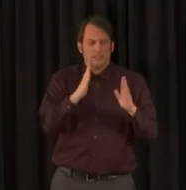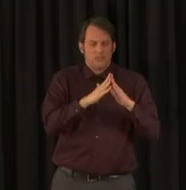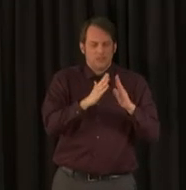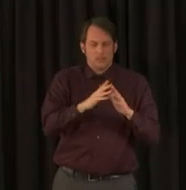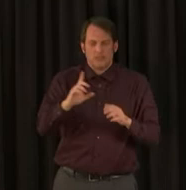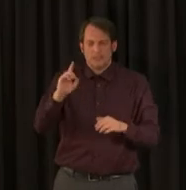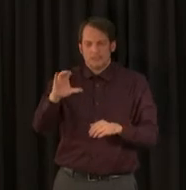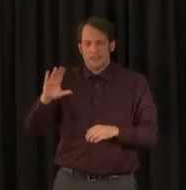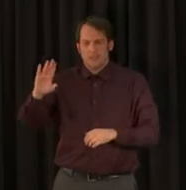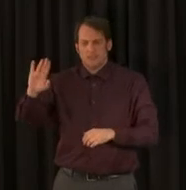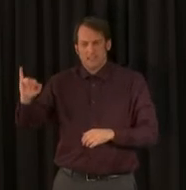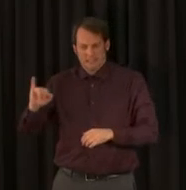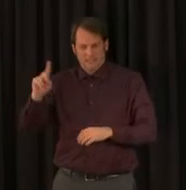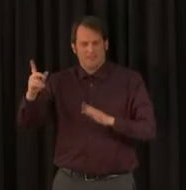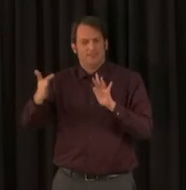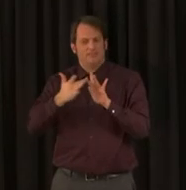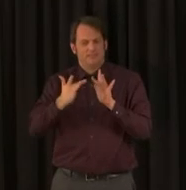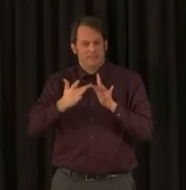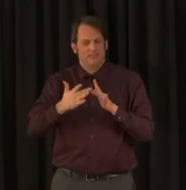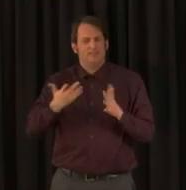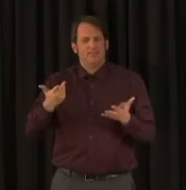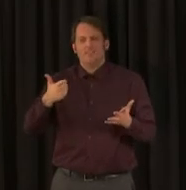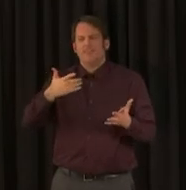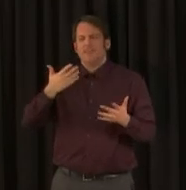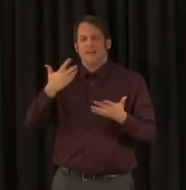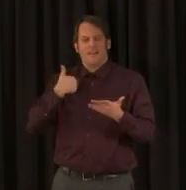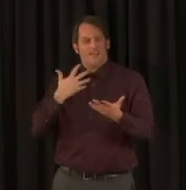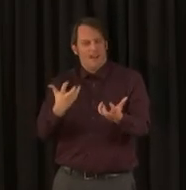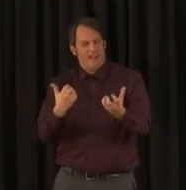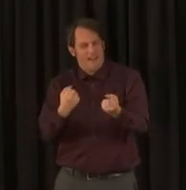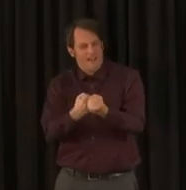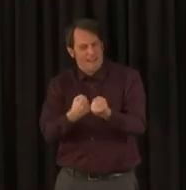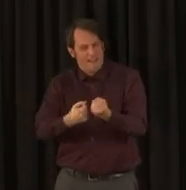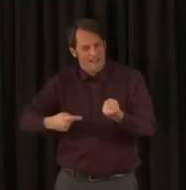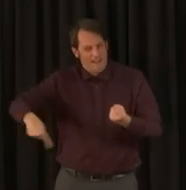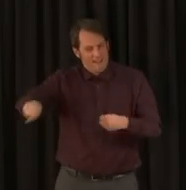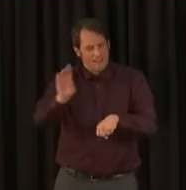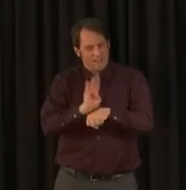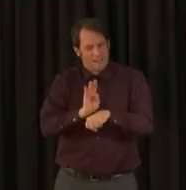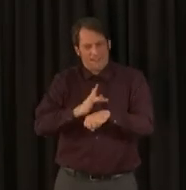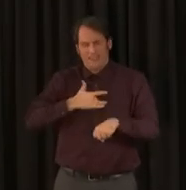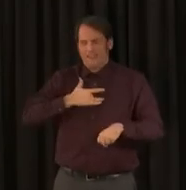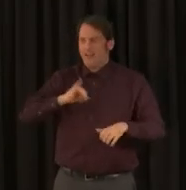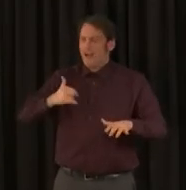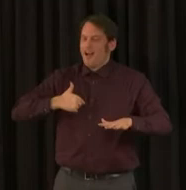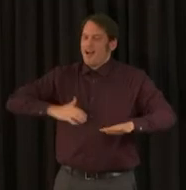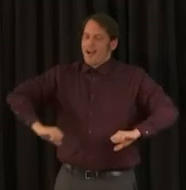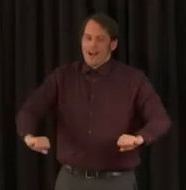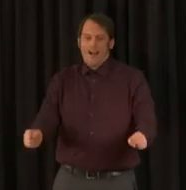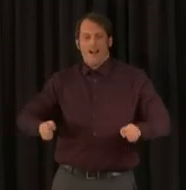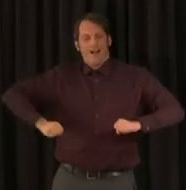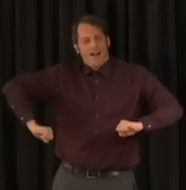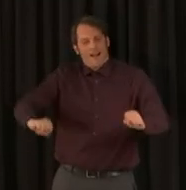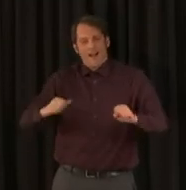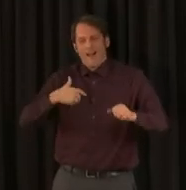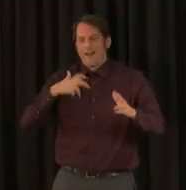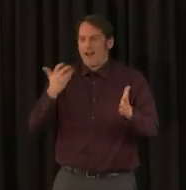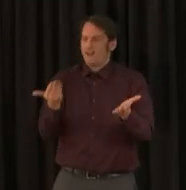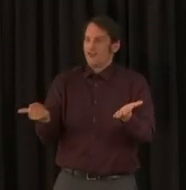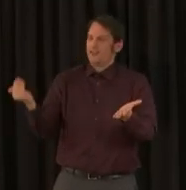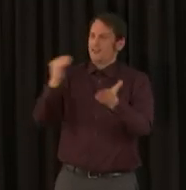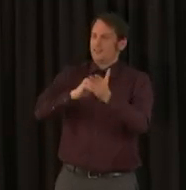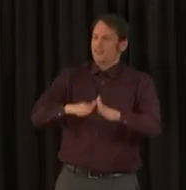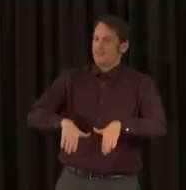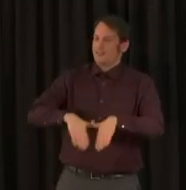create a sense of that downtown DC, not just a sense, but the reality is downtown DC and downtown in general